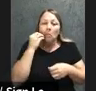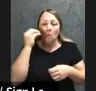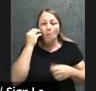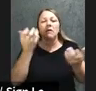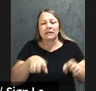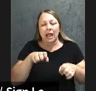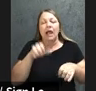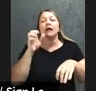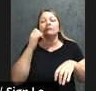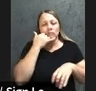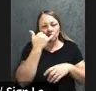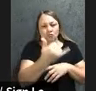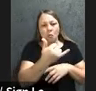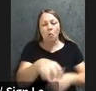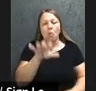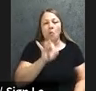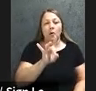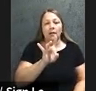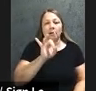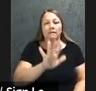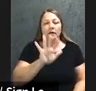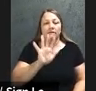their hotline